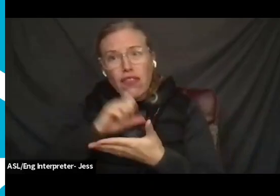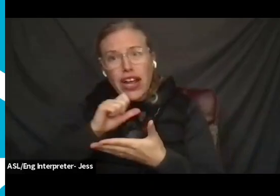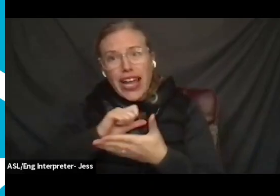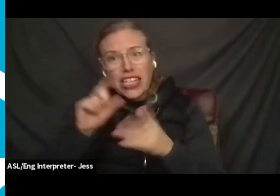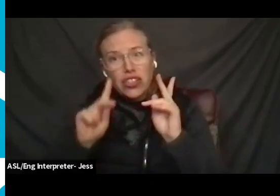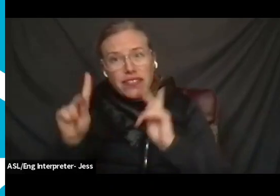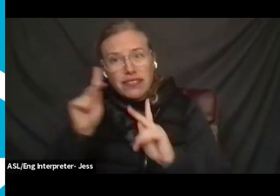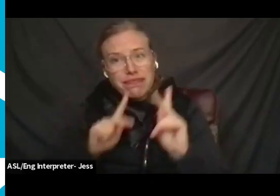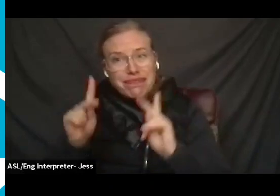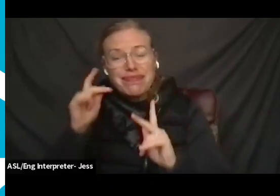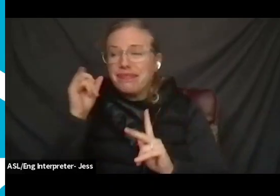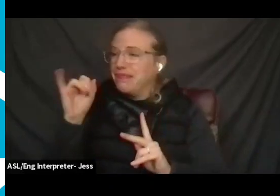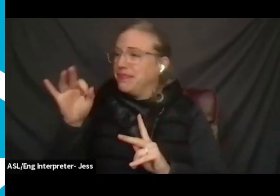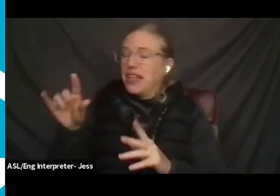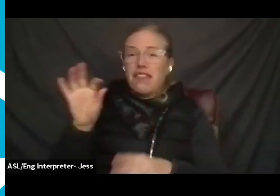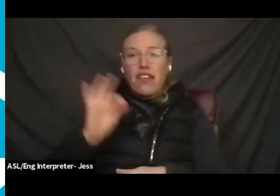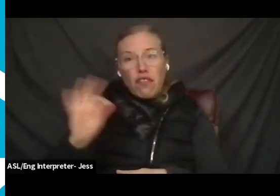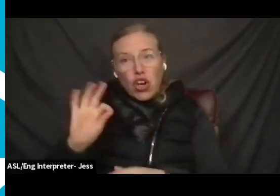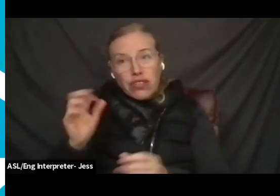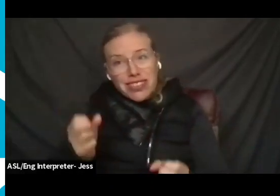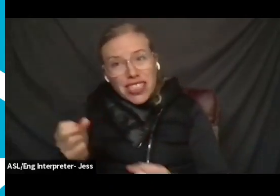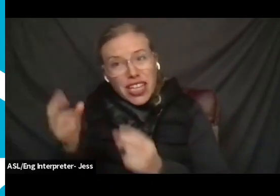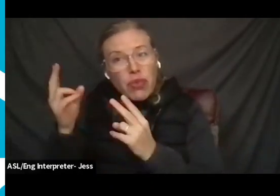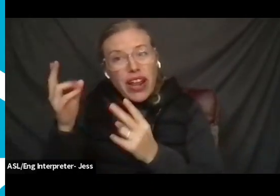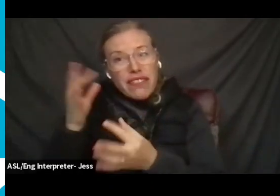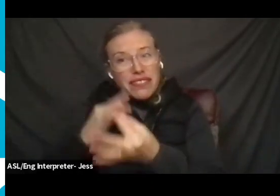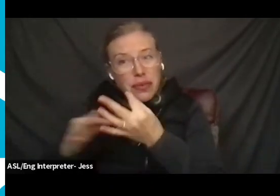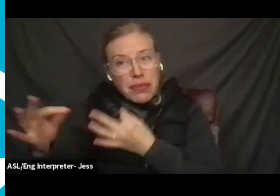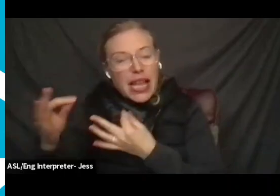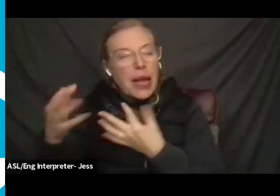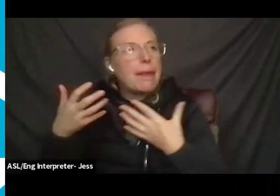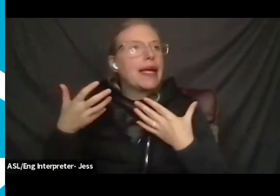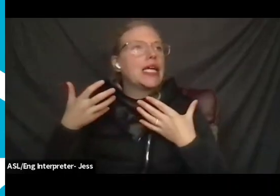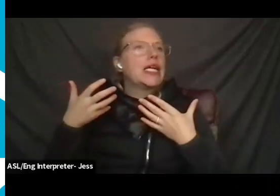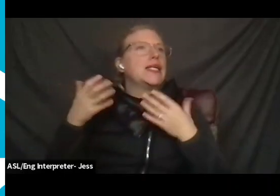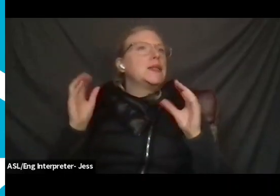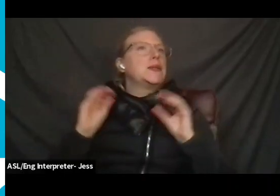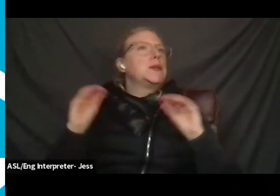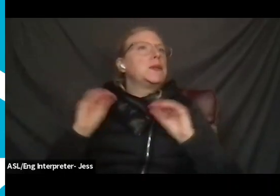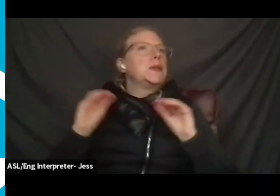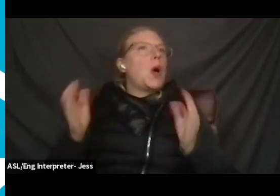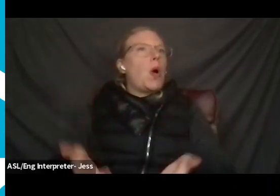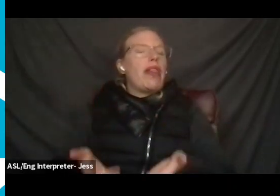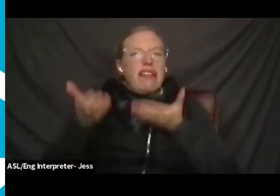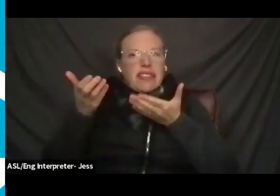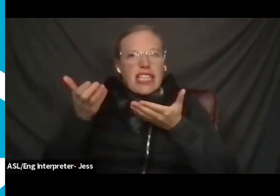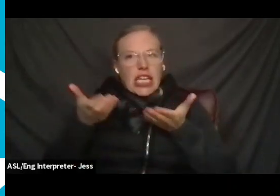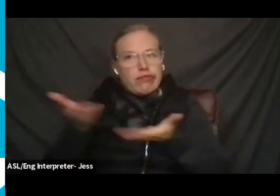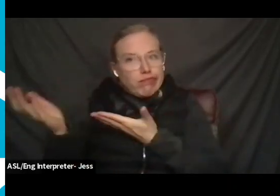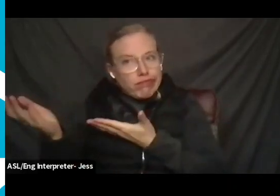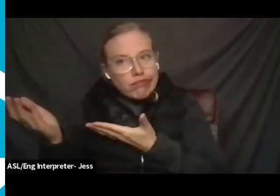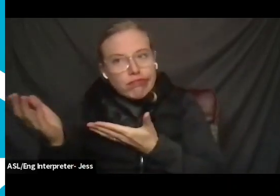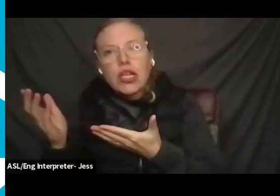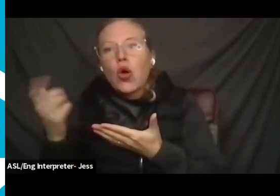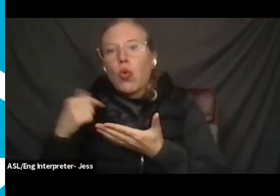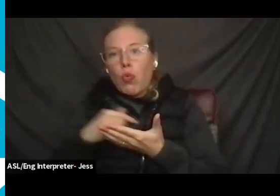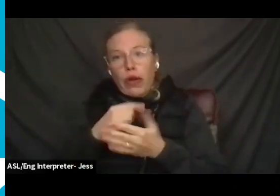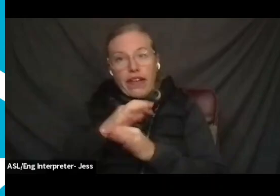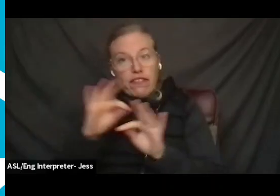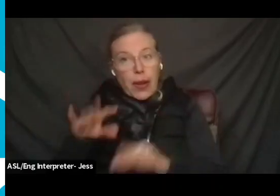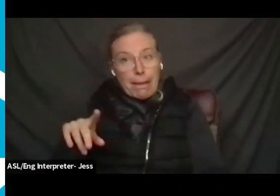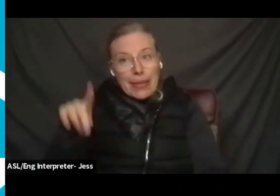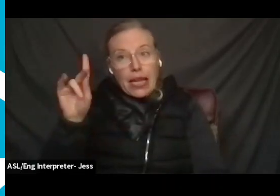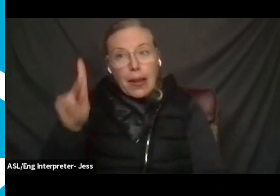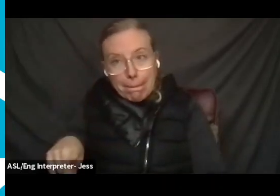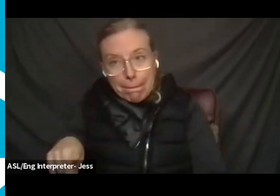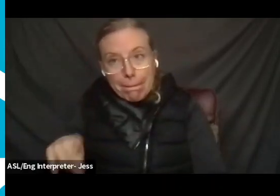as well. If they have furniture they need to get rid of, but don't usually have a way that they can lift it, haul it, stuff like that, we do have free pickup if